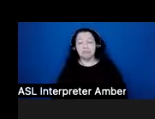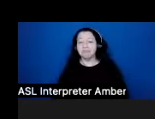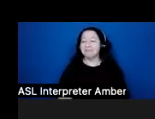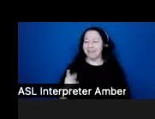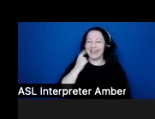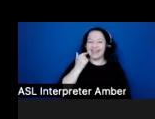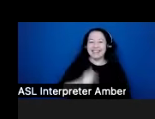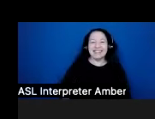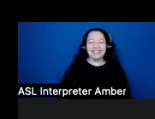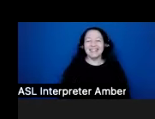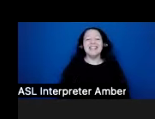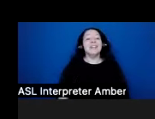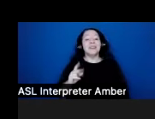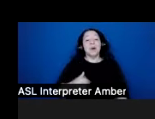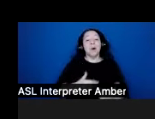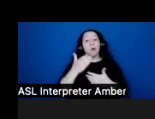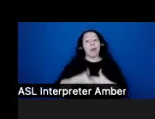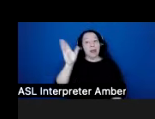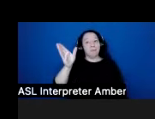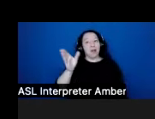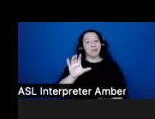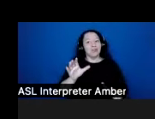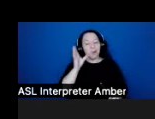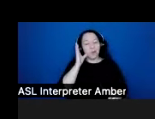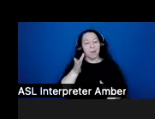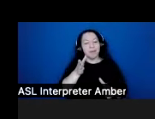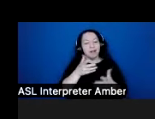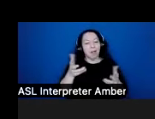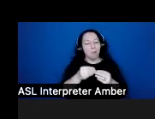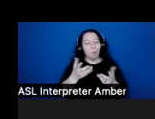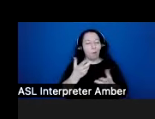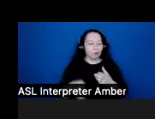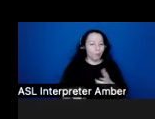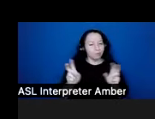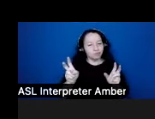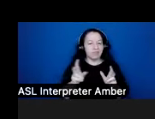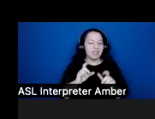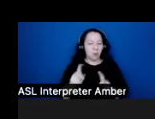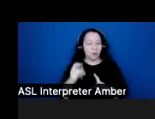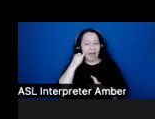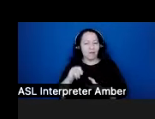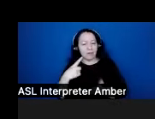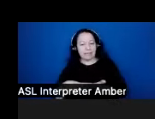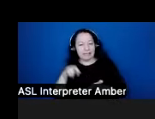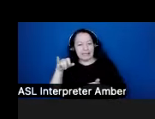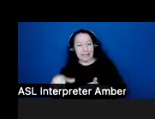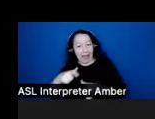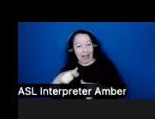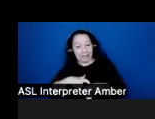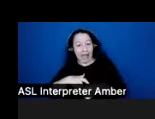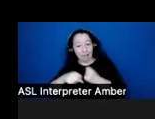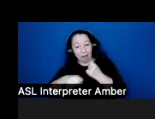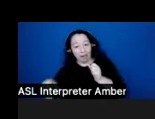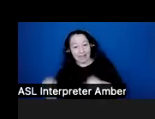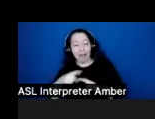Okay. The next presentation I'm doing is much shorter, so it's okay if we kind of go into that, but the time, but I think